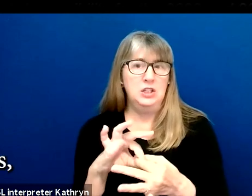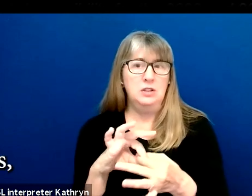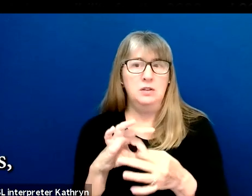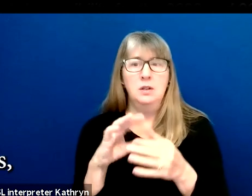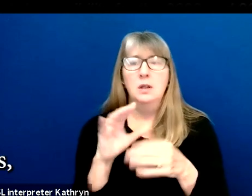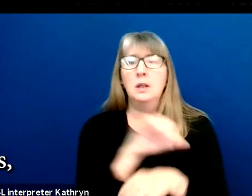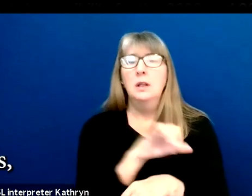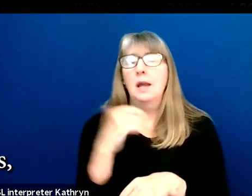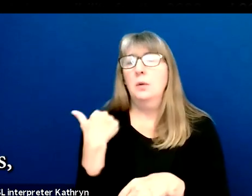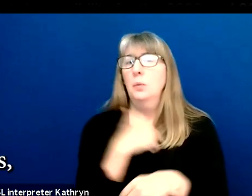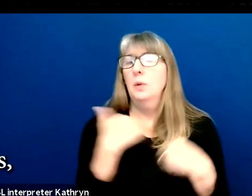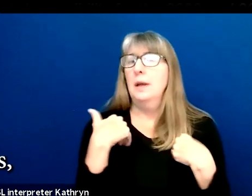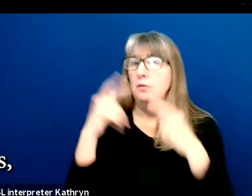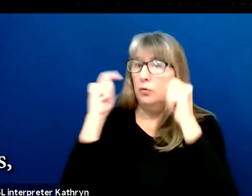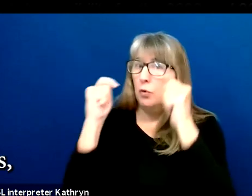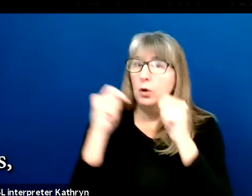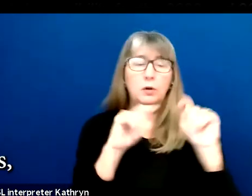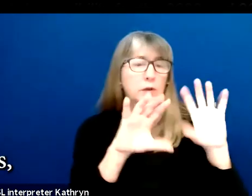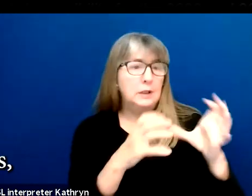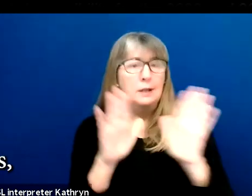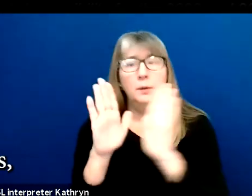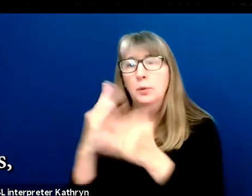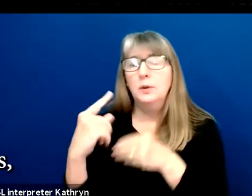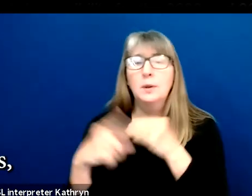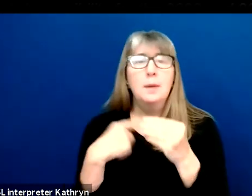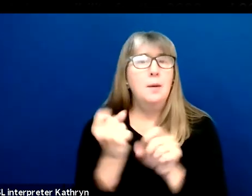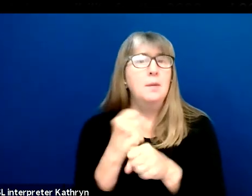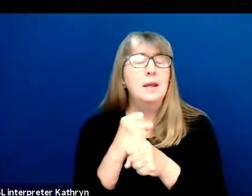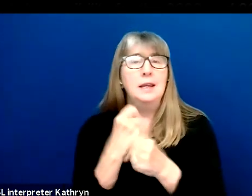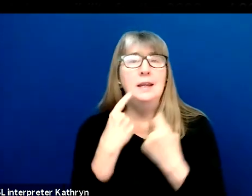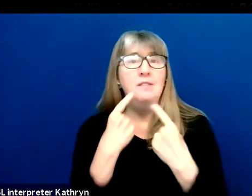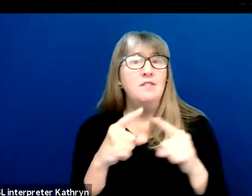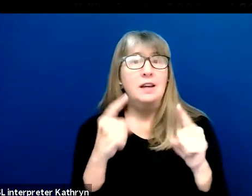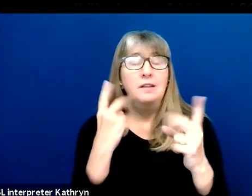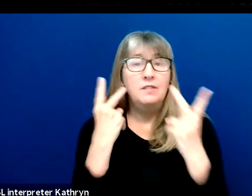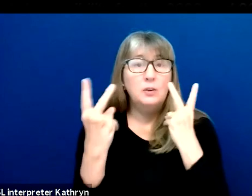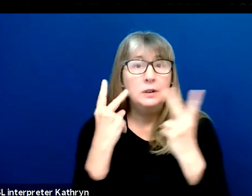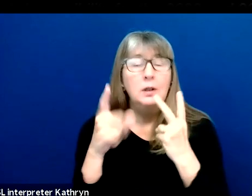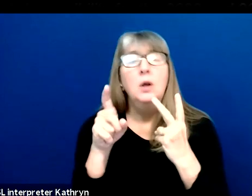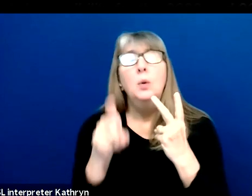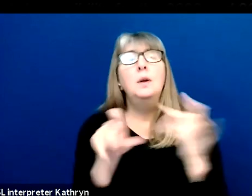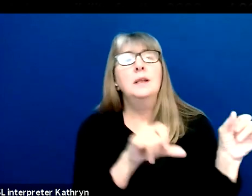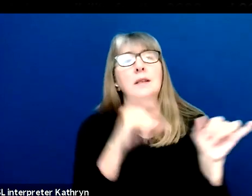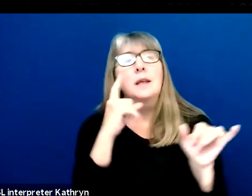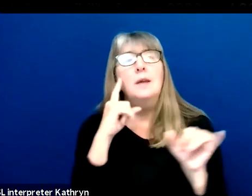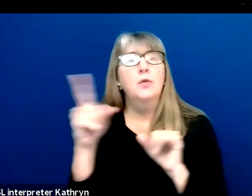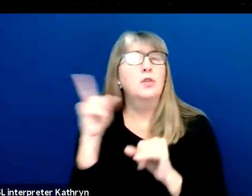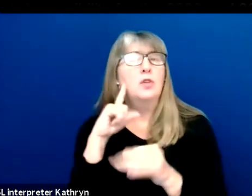have tutorials and classes and books about creating effective visualizations. We need the same counterpart for sonifications.